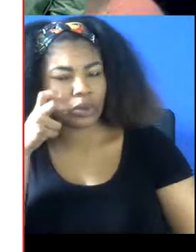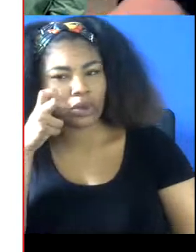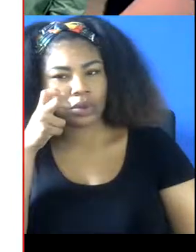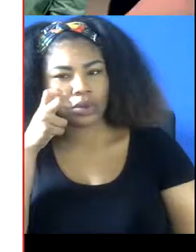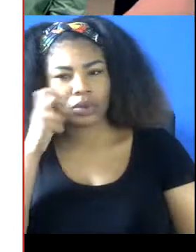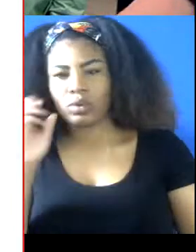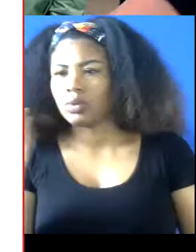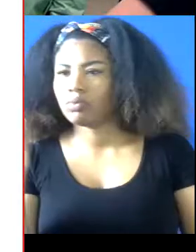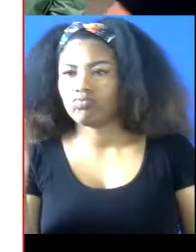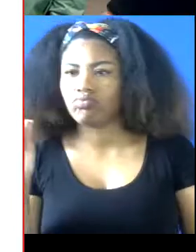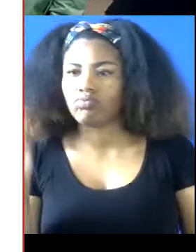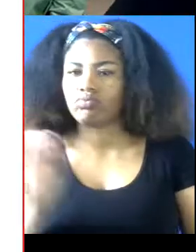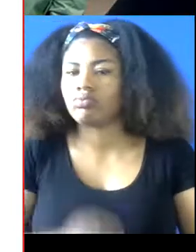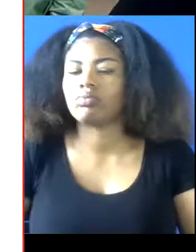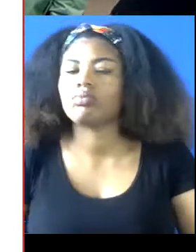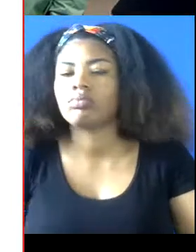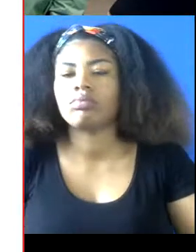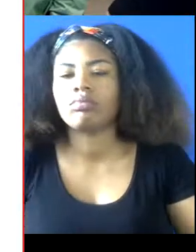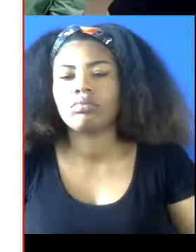Would you try? No.